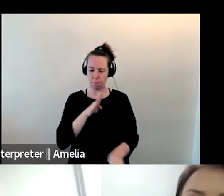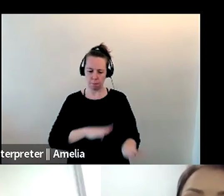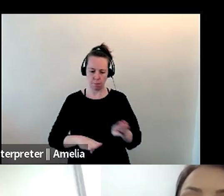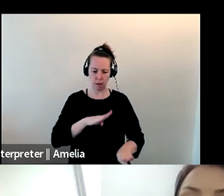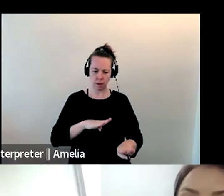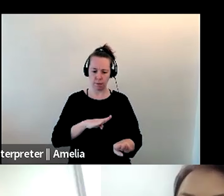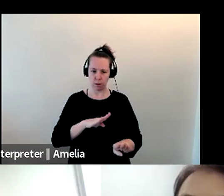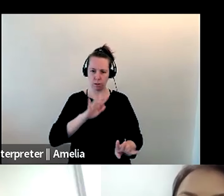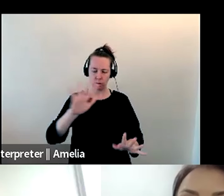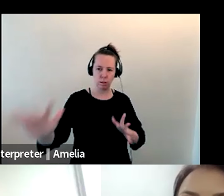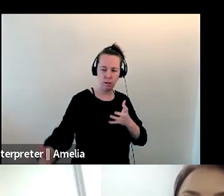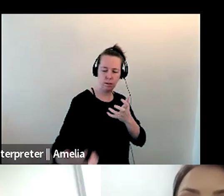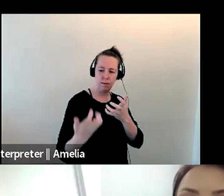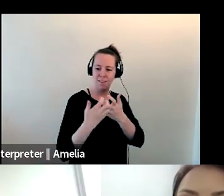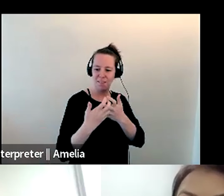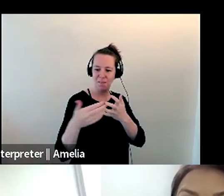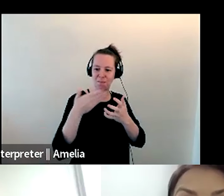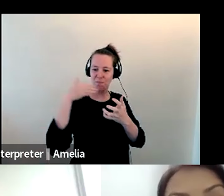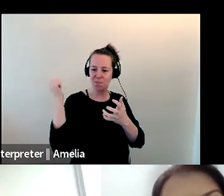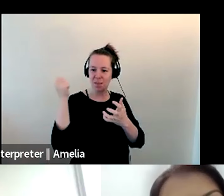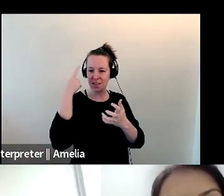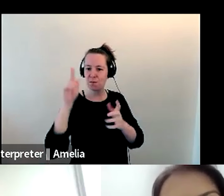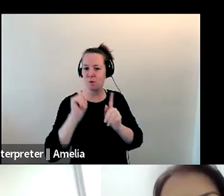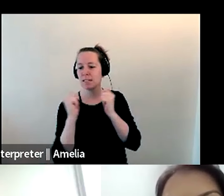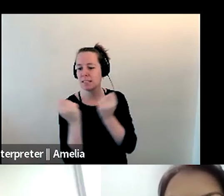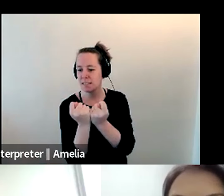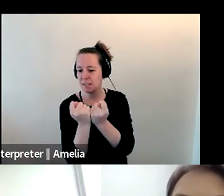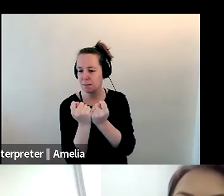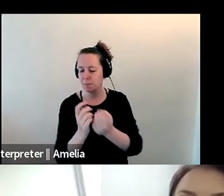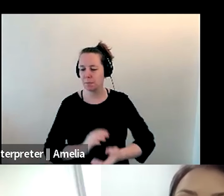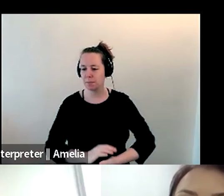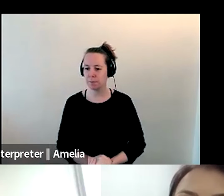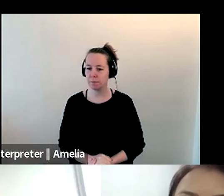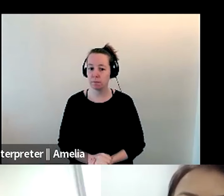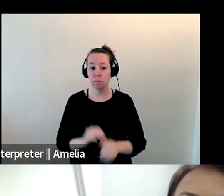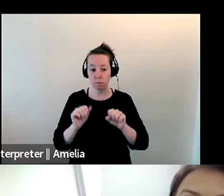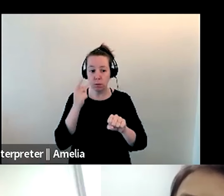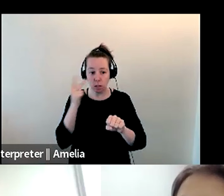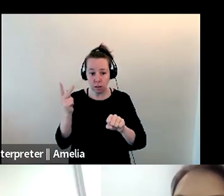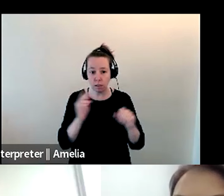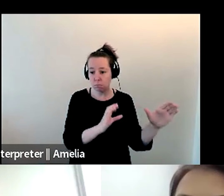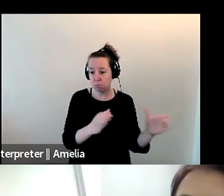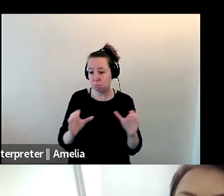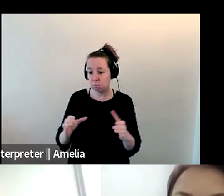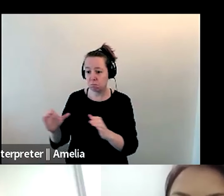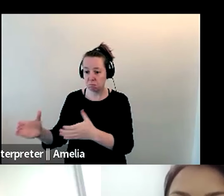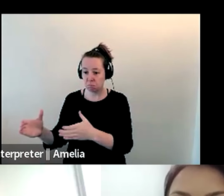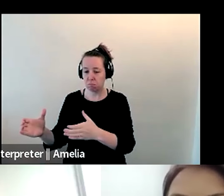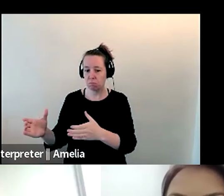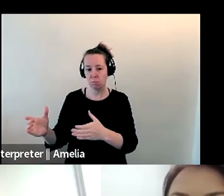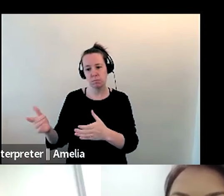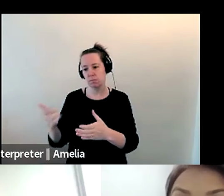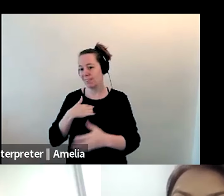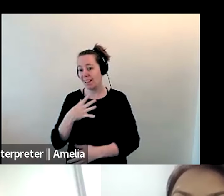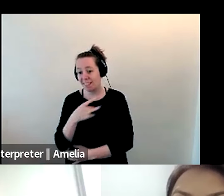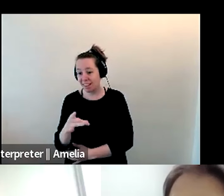team. So those qualities that you prefer are different. And it's one of the things that I